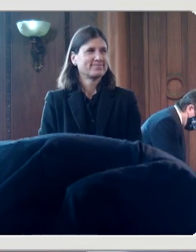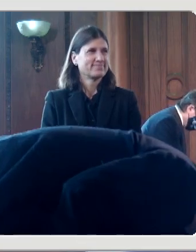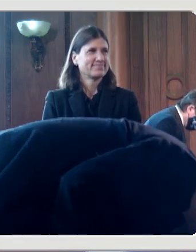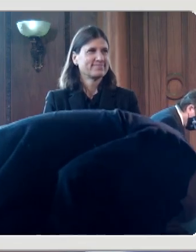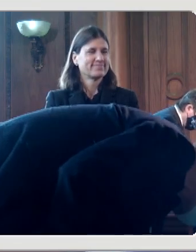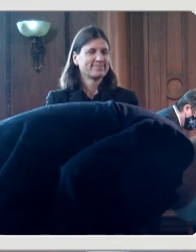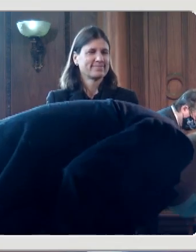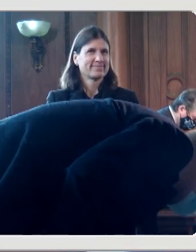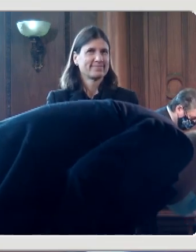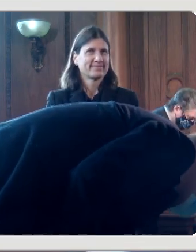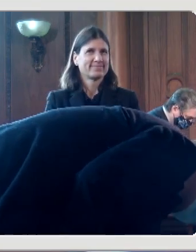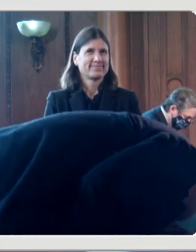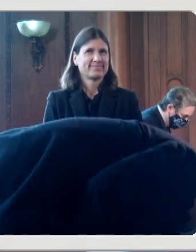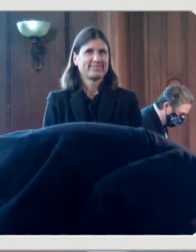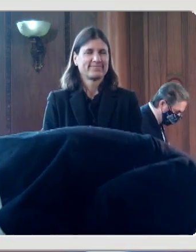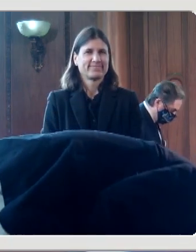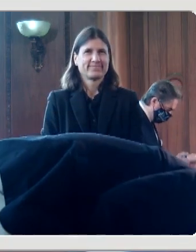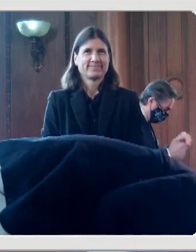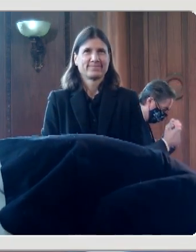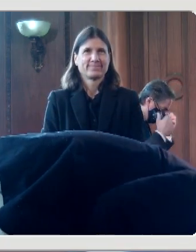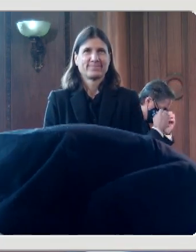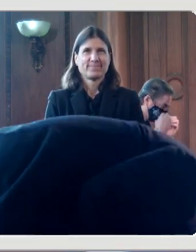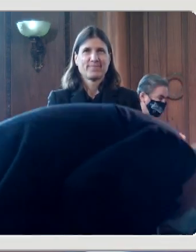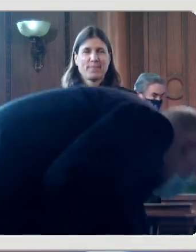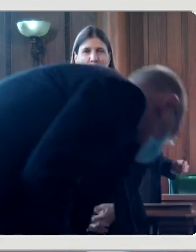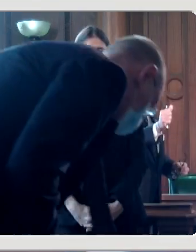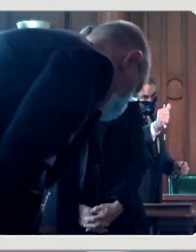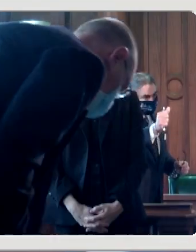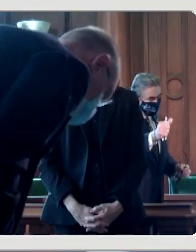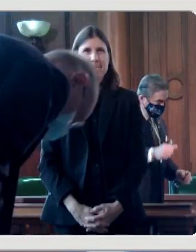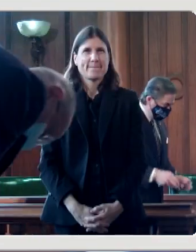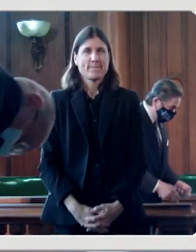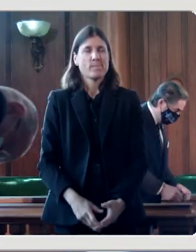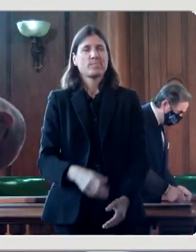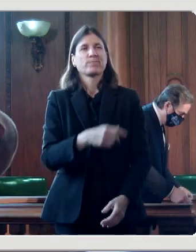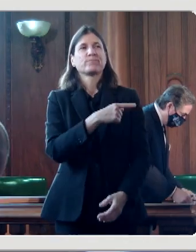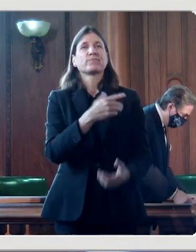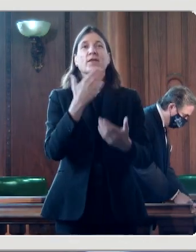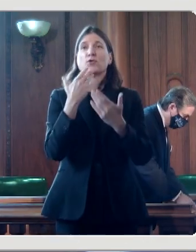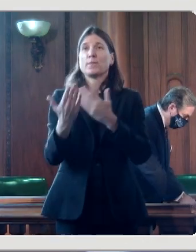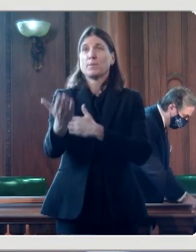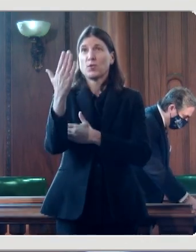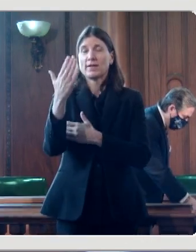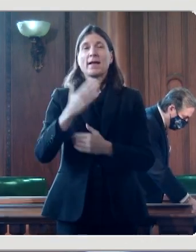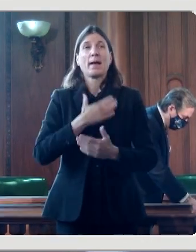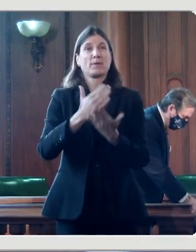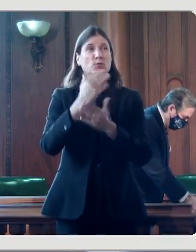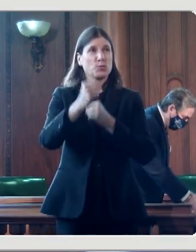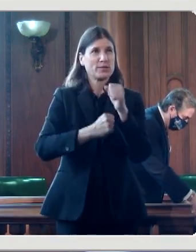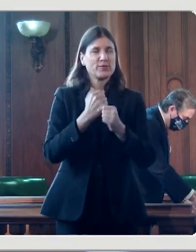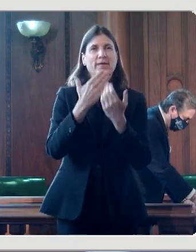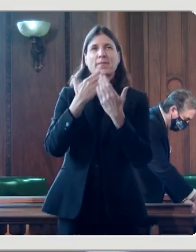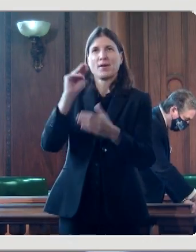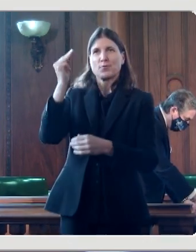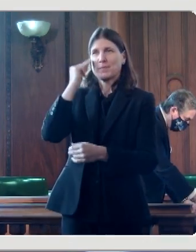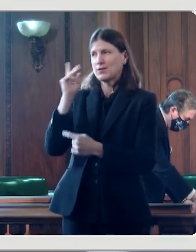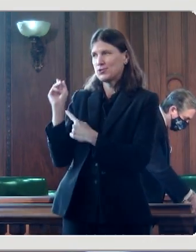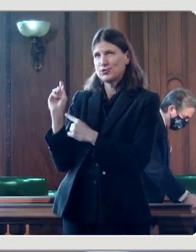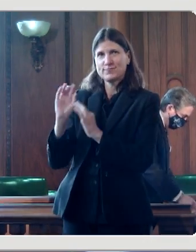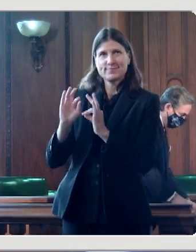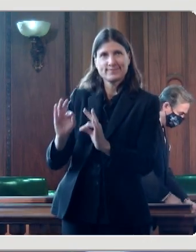Well, good morning, everybody, and Happy New Year. Mr. Mayor, thank you as always for holding these events and for the cooperation of your whole